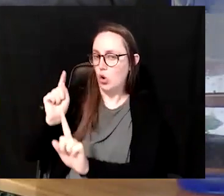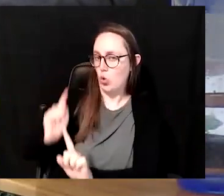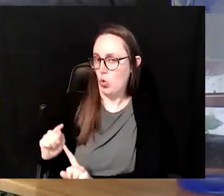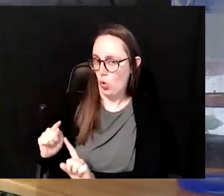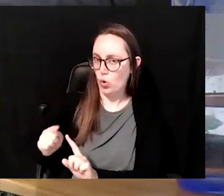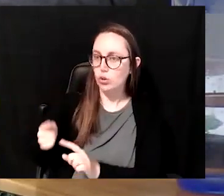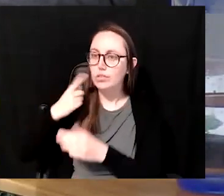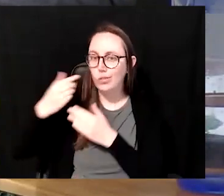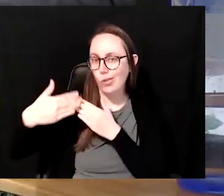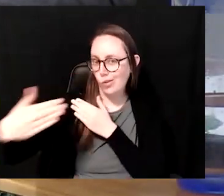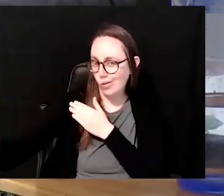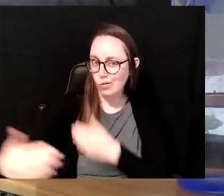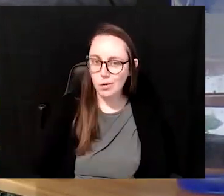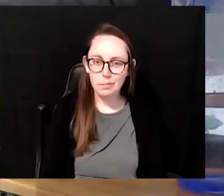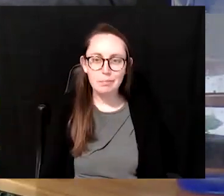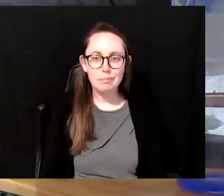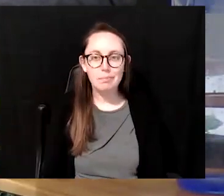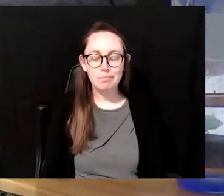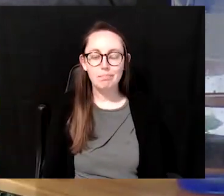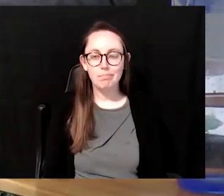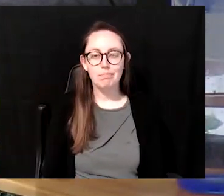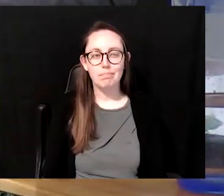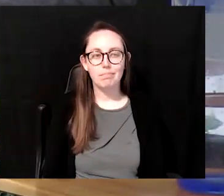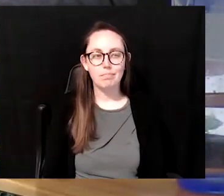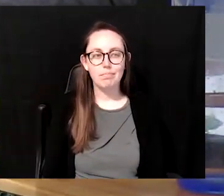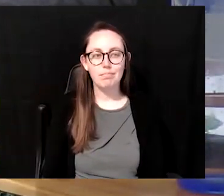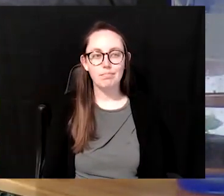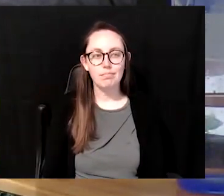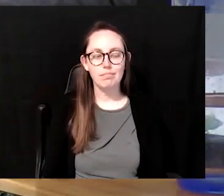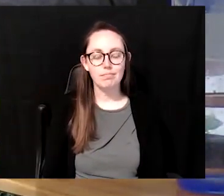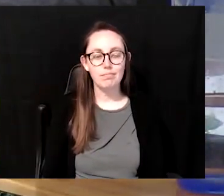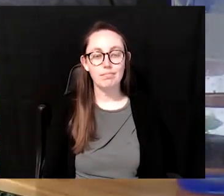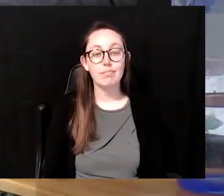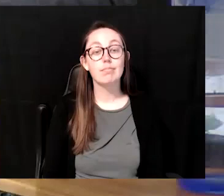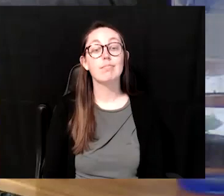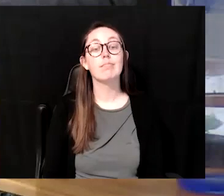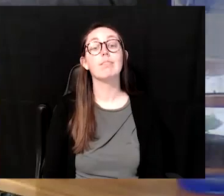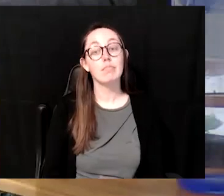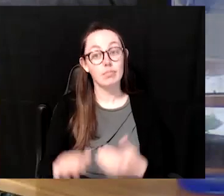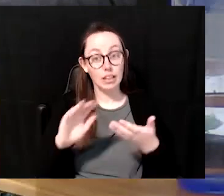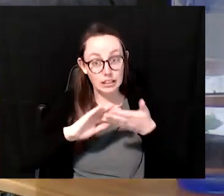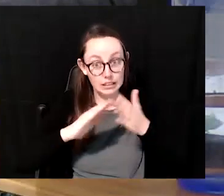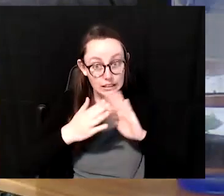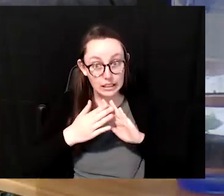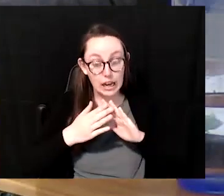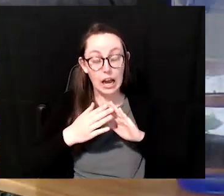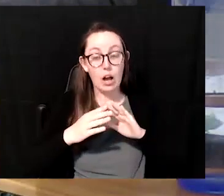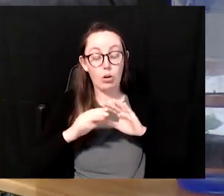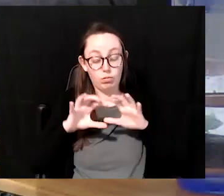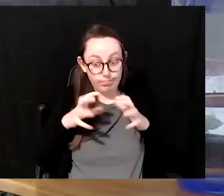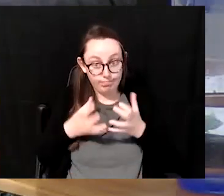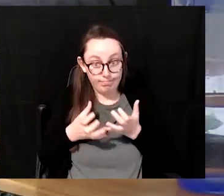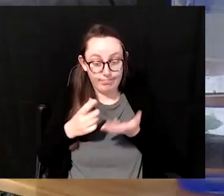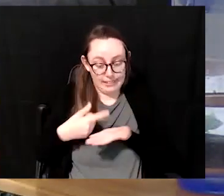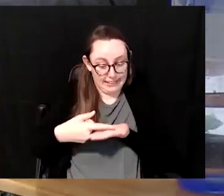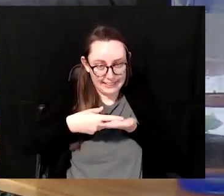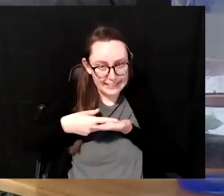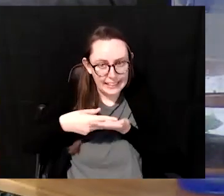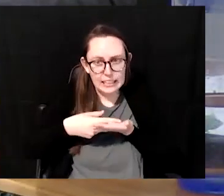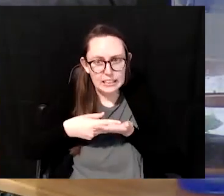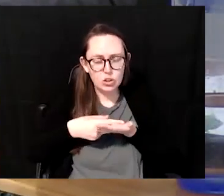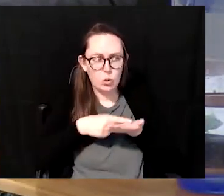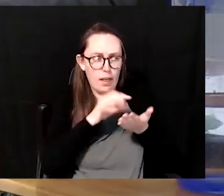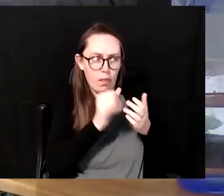element of that discussion uh uh more from the town side was providing some funding for consideration of some of those